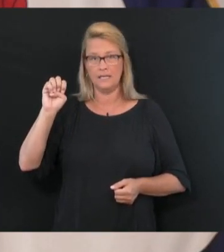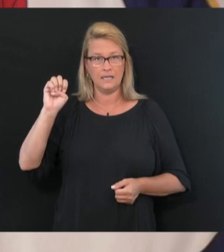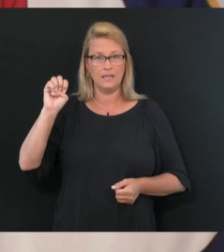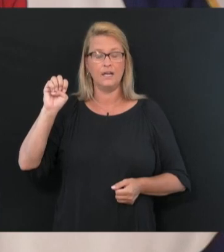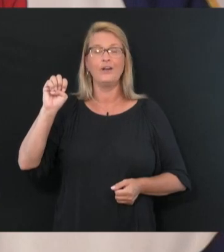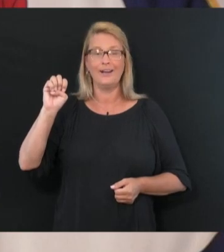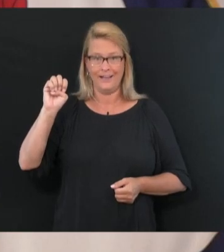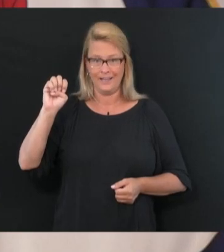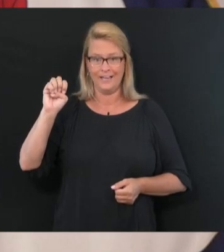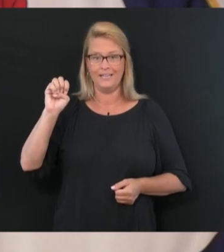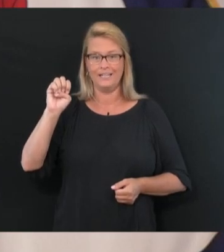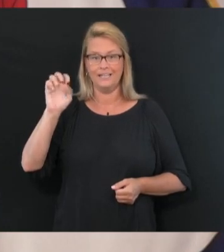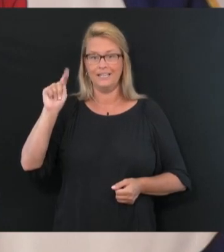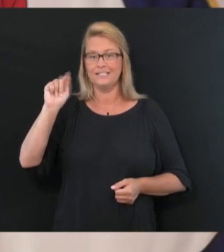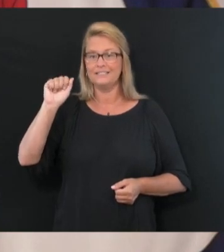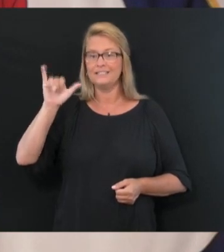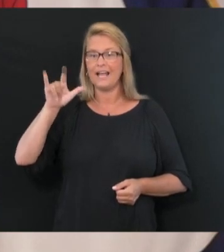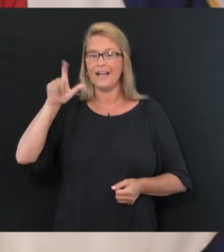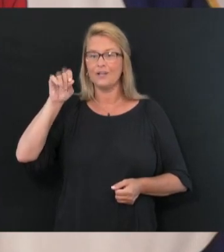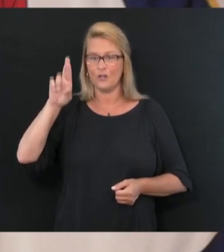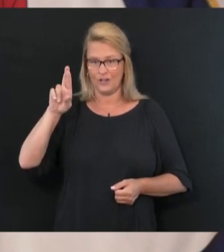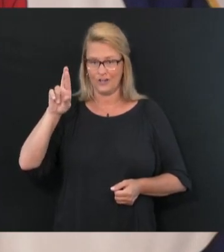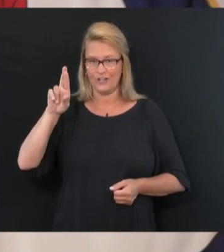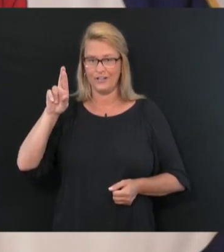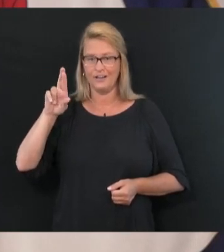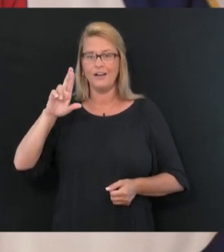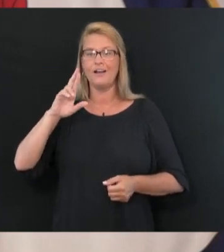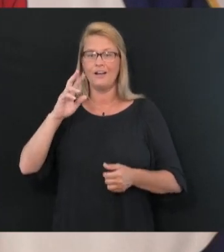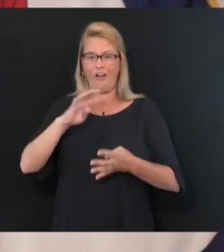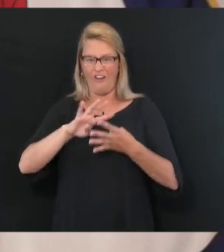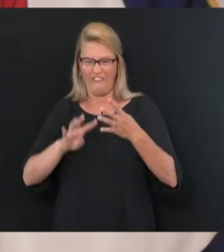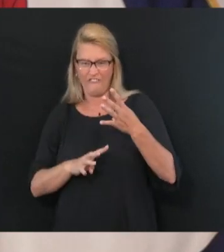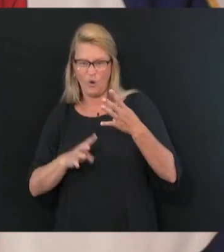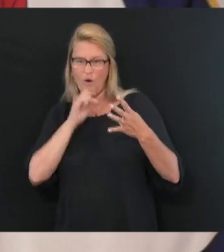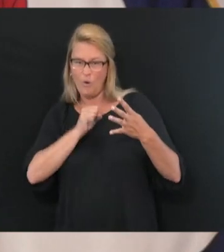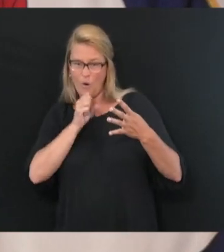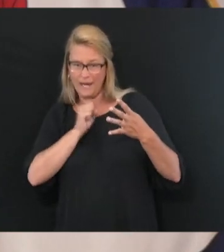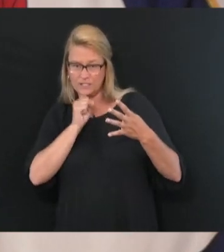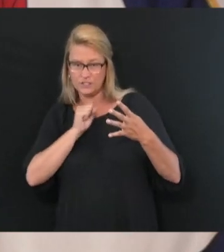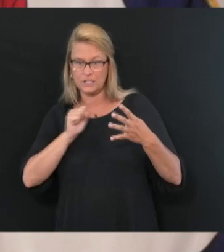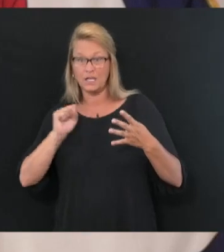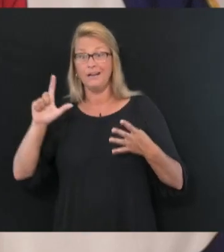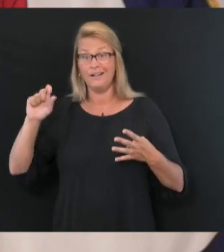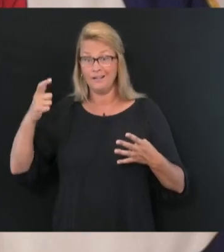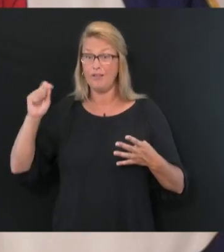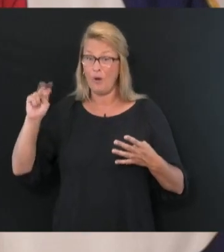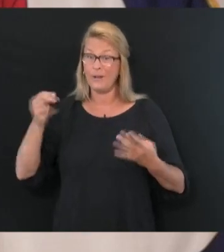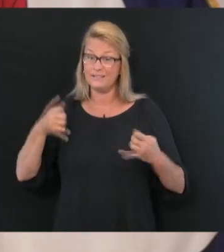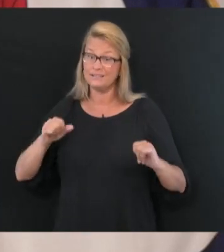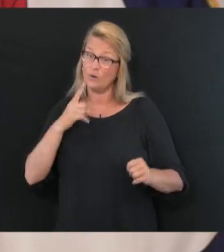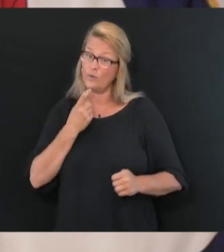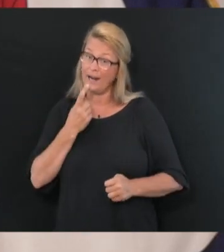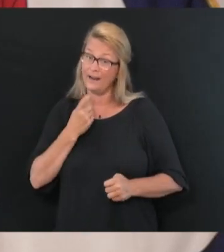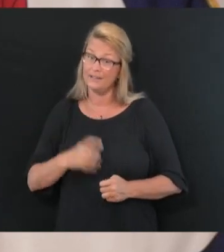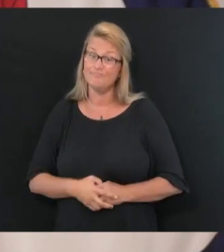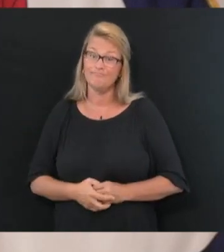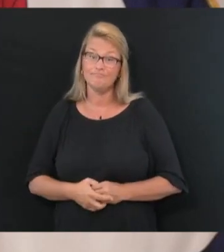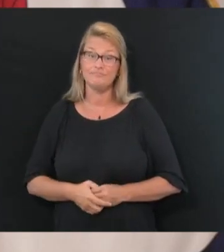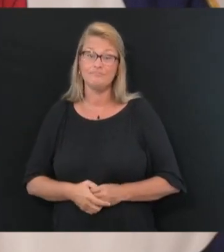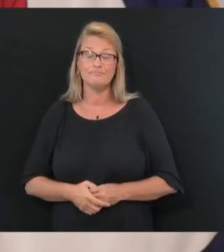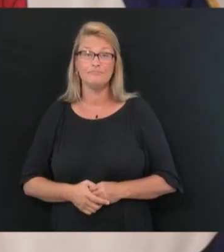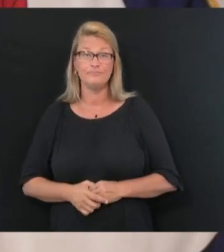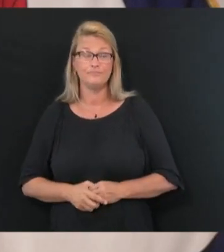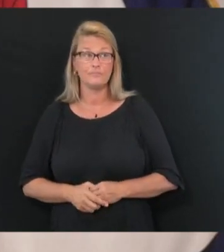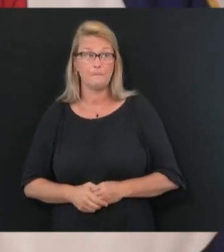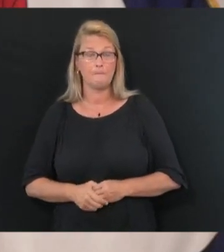Boone, Mingo, Wayne, and Taylor counties that are in the orange, and Logan's still in the red. So, and